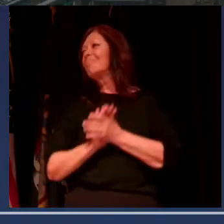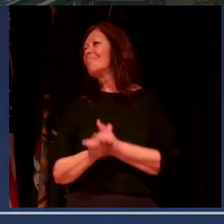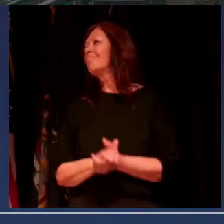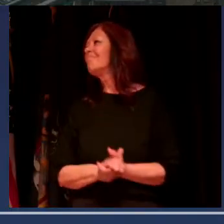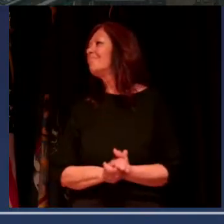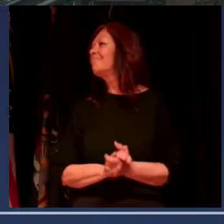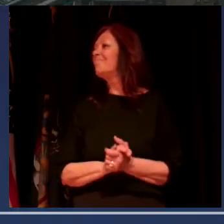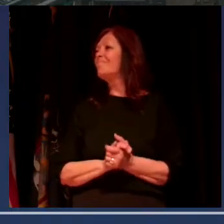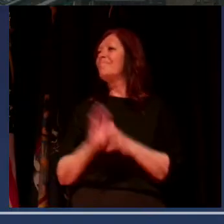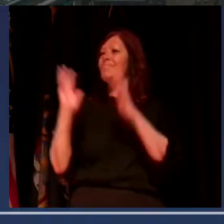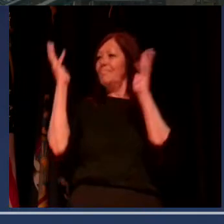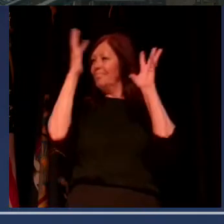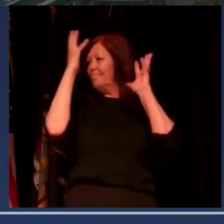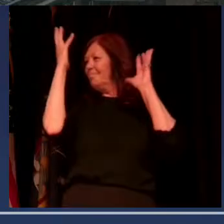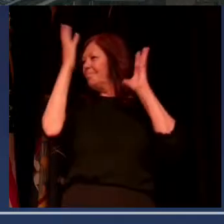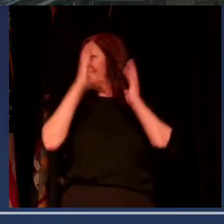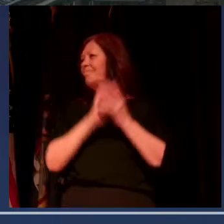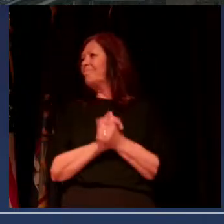much.